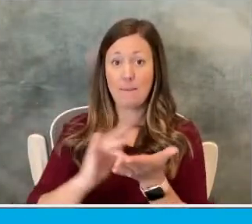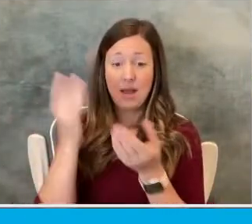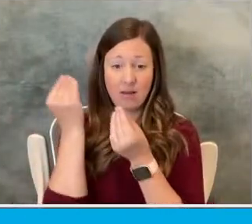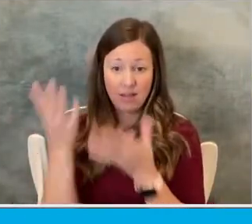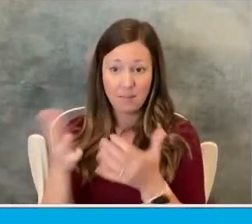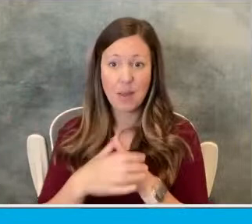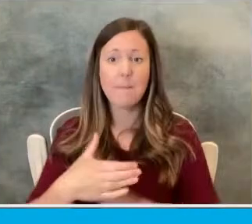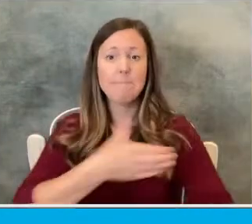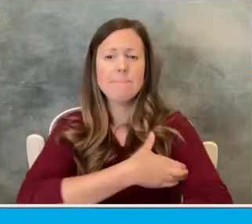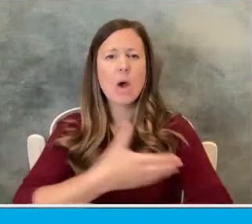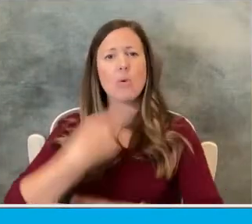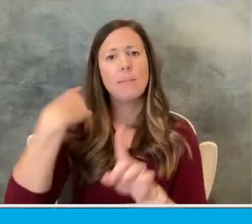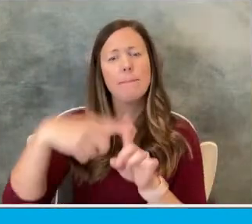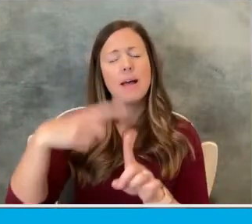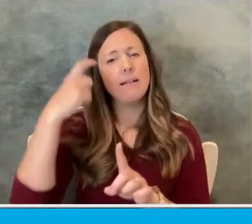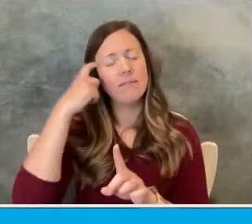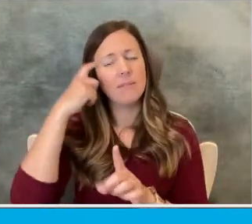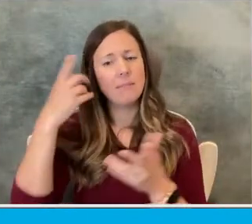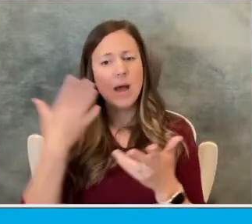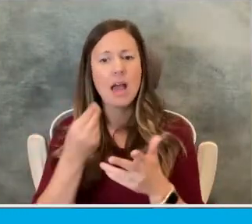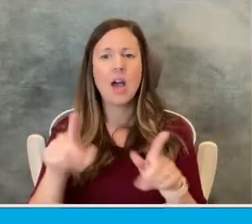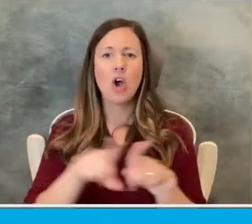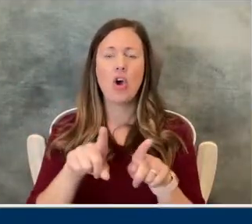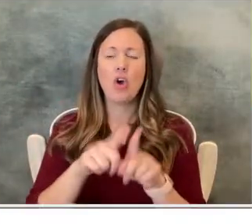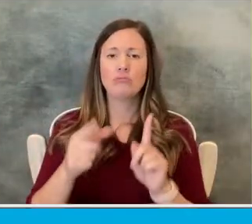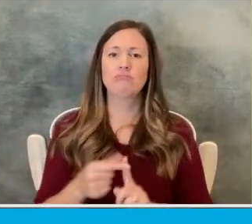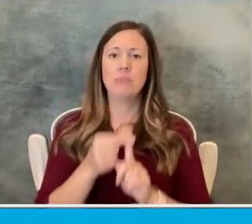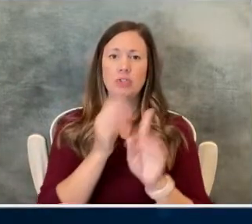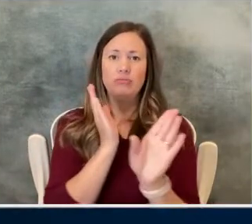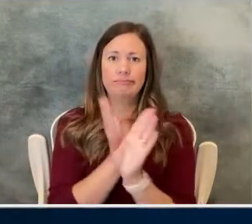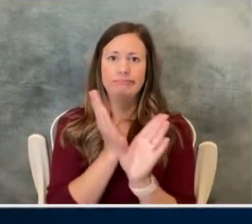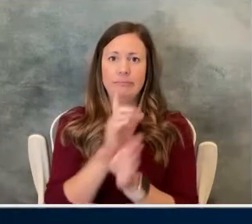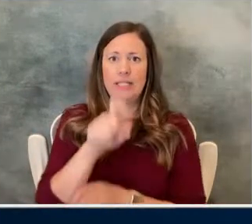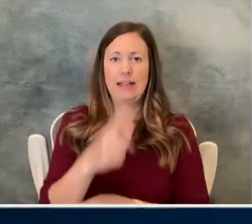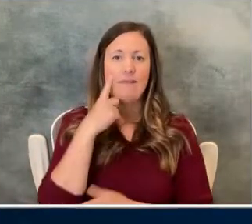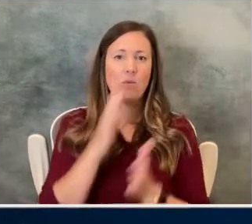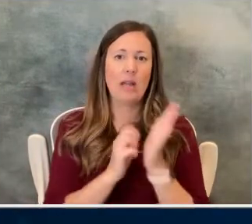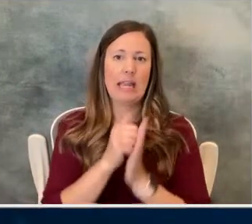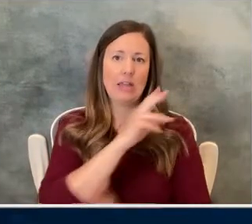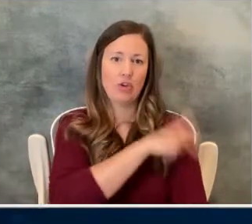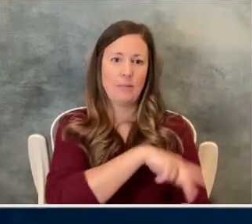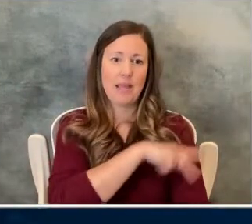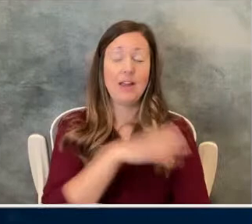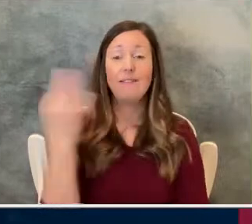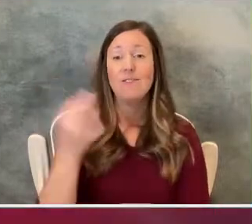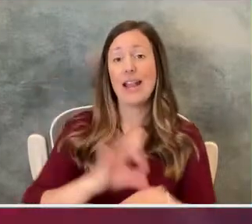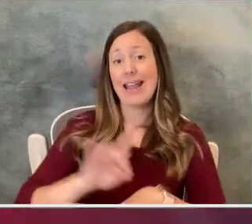mindset and the special psychological needs of cancer patients. Friday at 8.